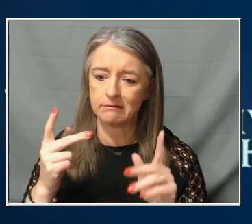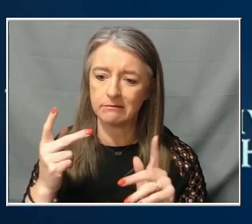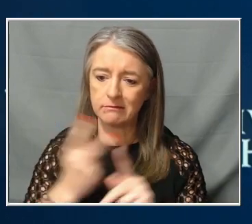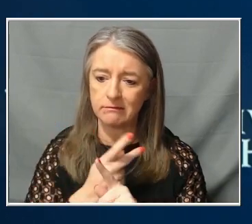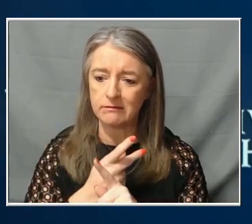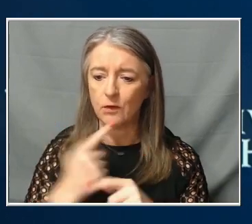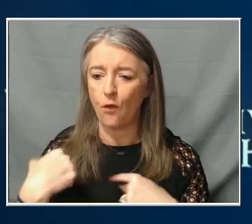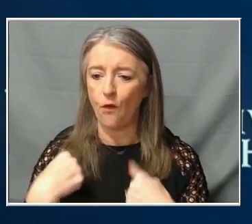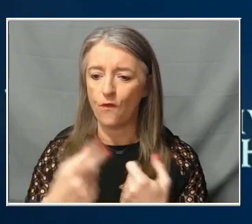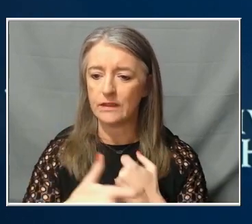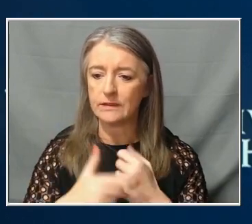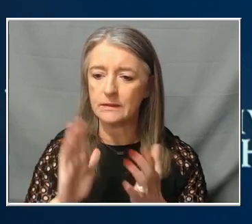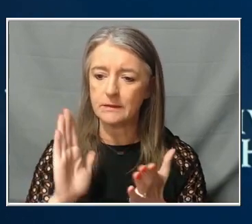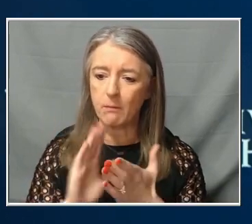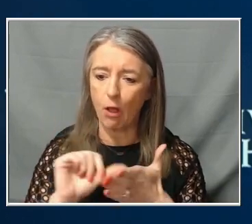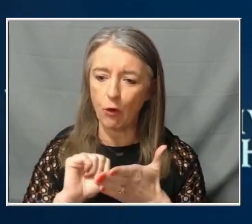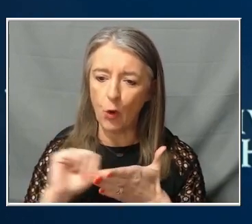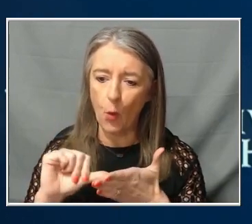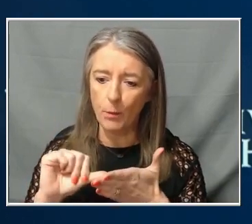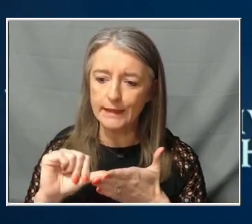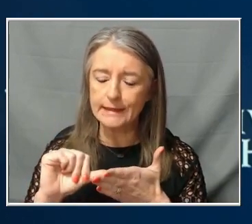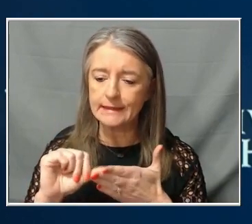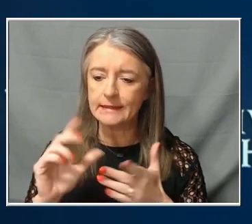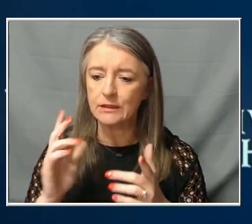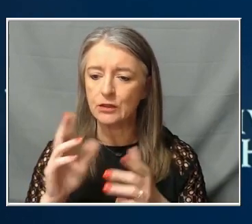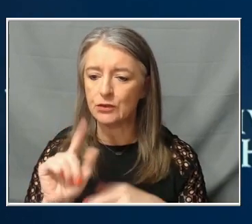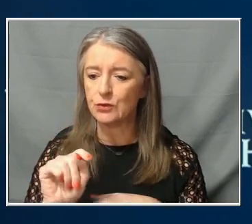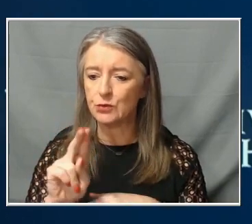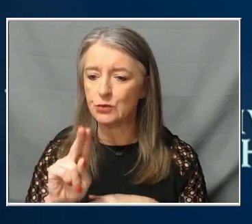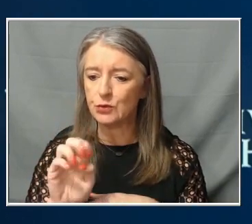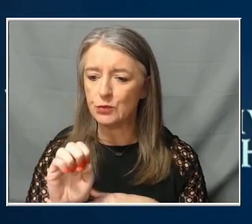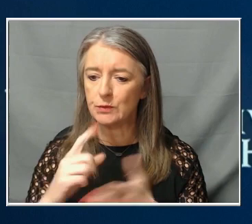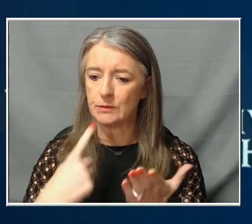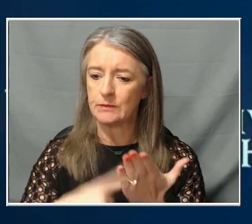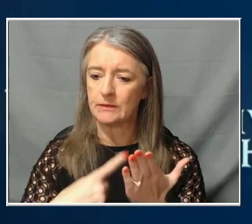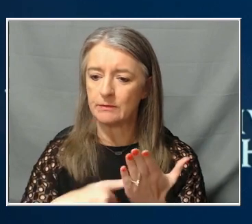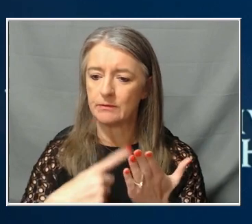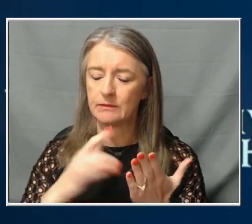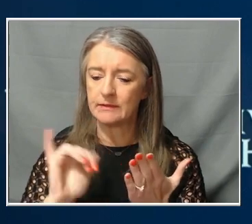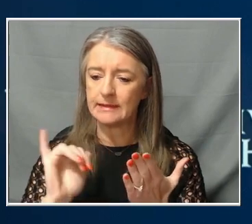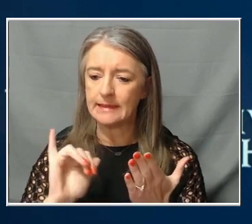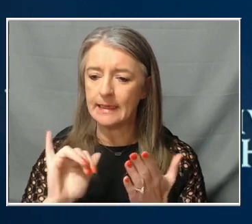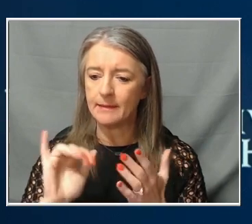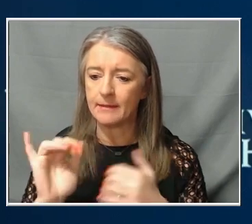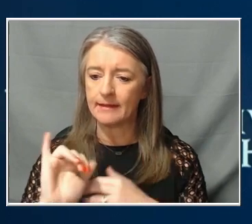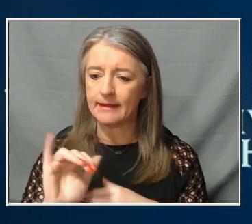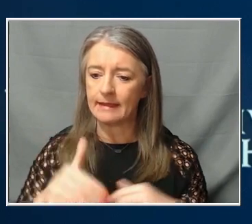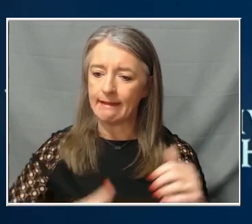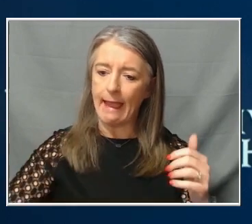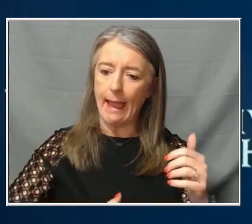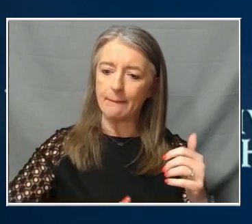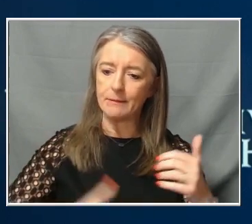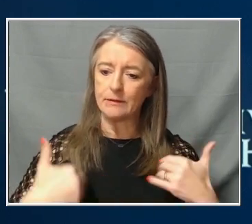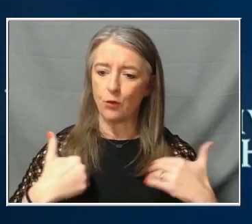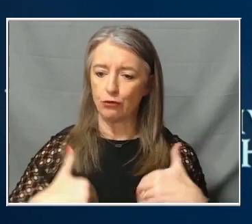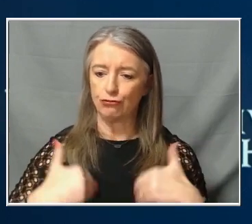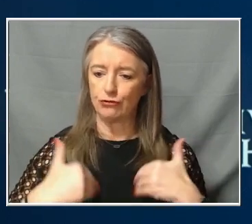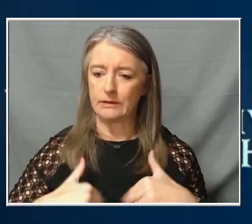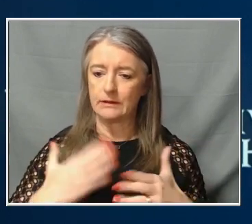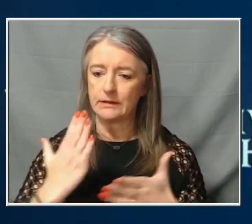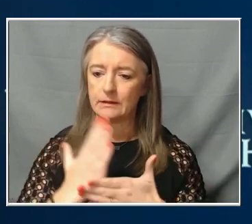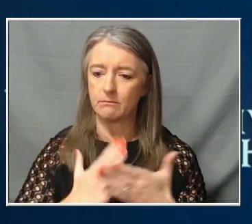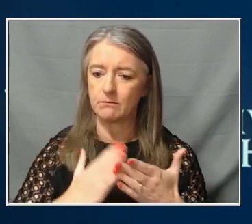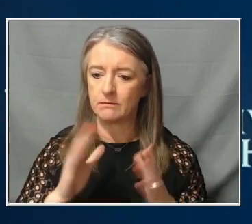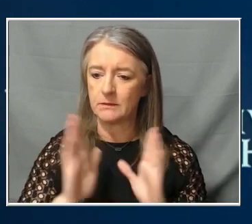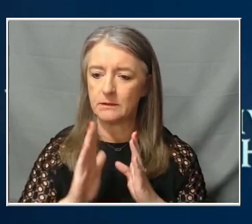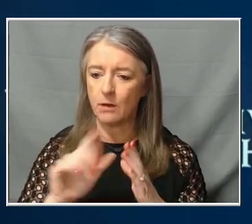smaller openings. We use little tubes sometimes to, just like they do in the abdomen or chest, small tubes or